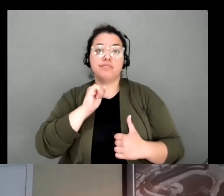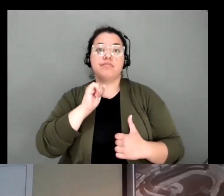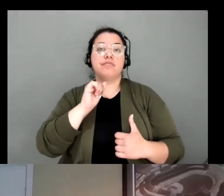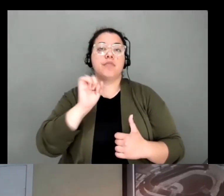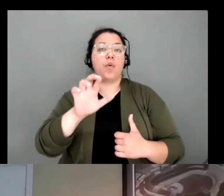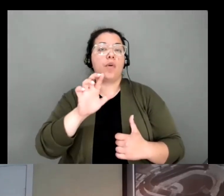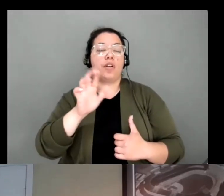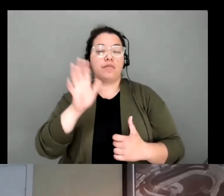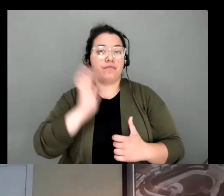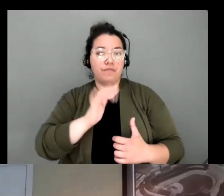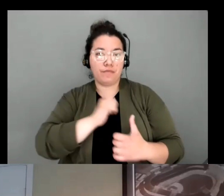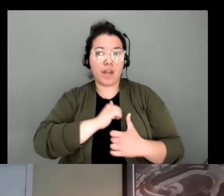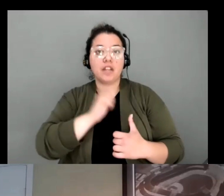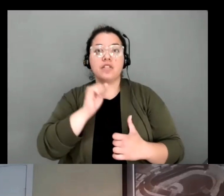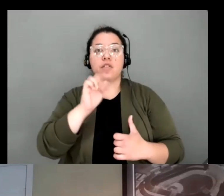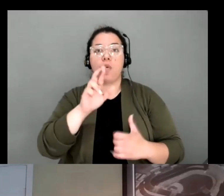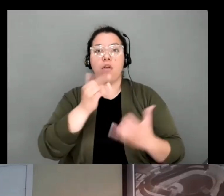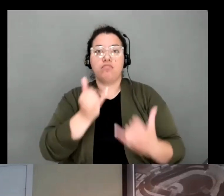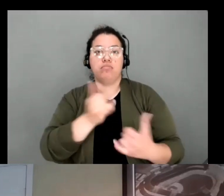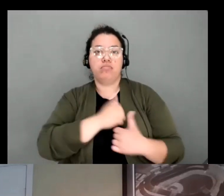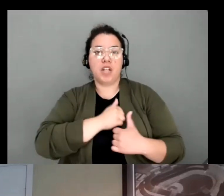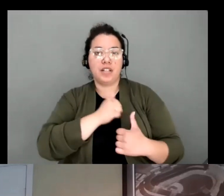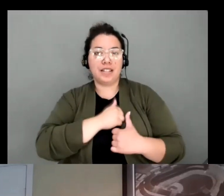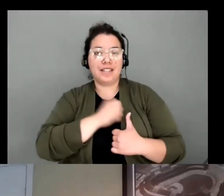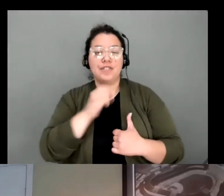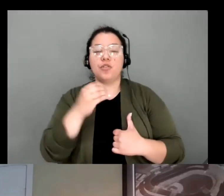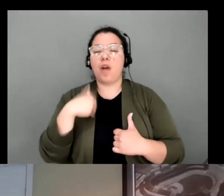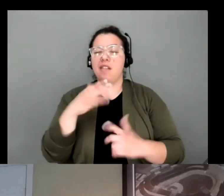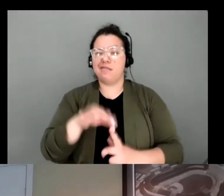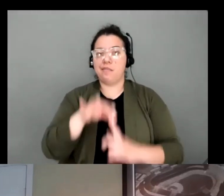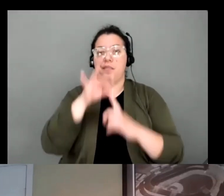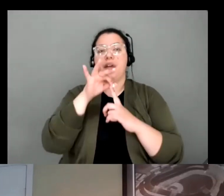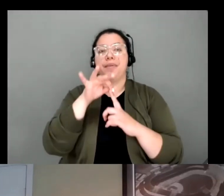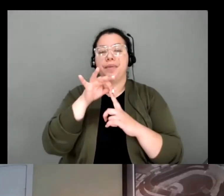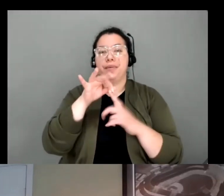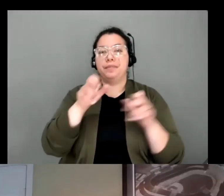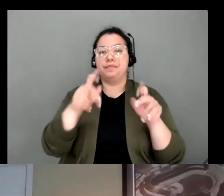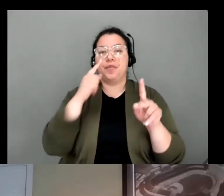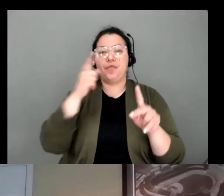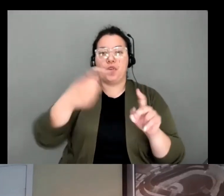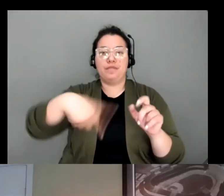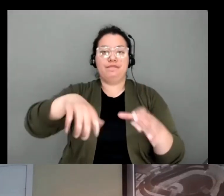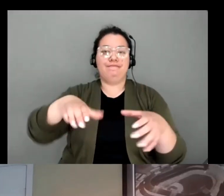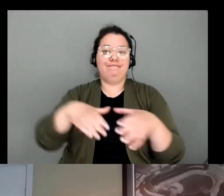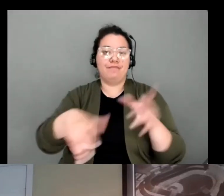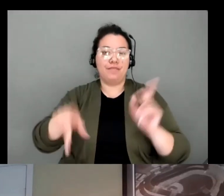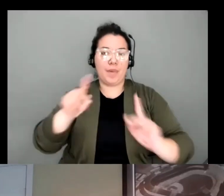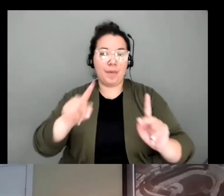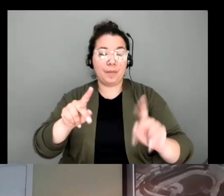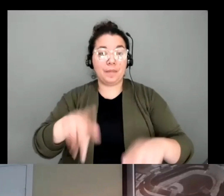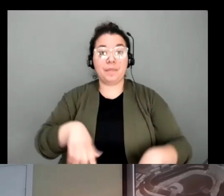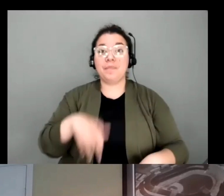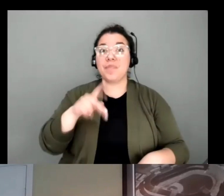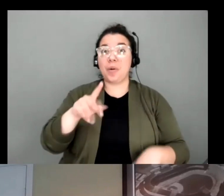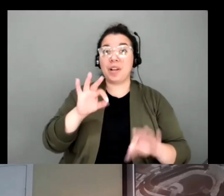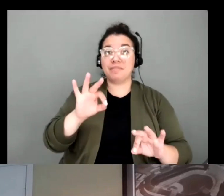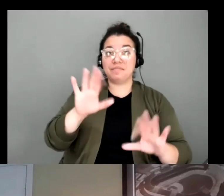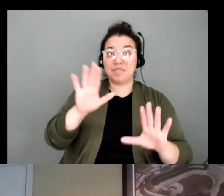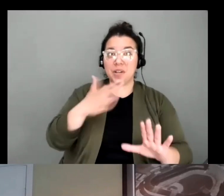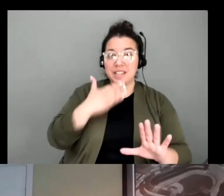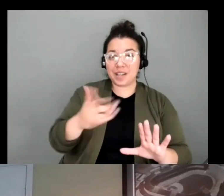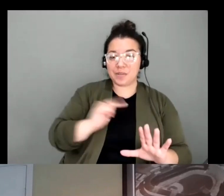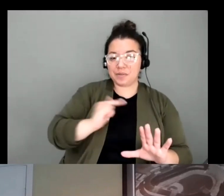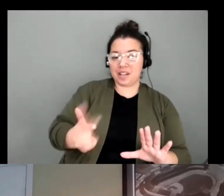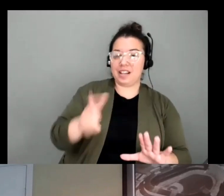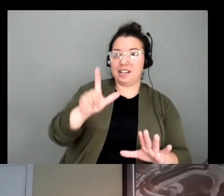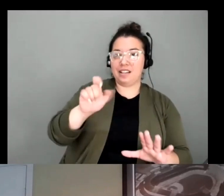mortgages. Thank you very much. Appreciate that. All right, and let's turn it over to Lety Pena. She can introduce herself and then we'll get into some questions. Go ahead,